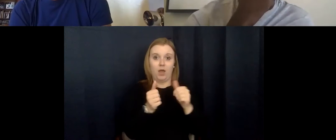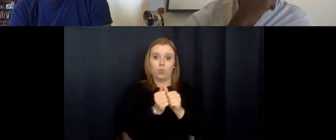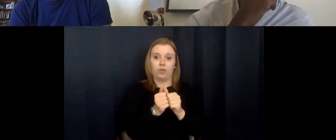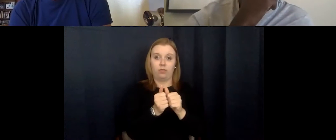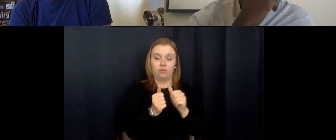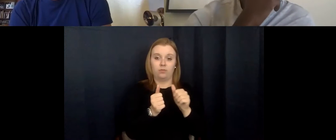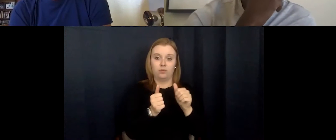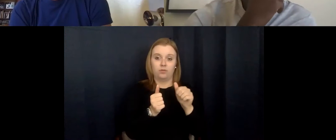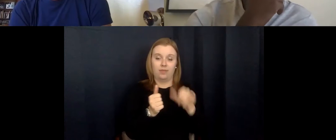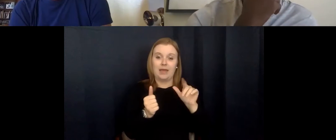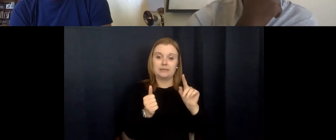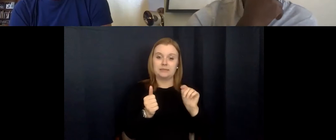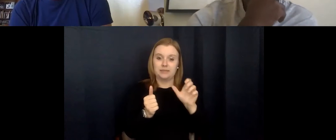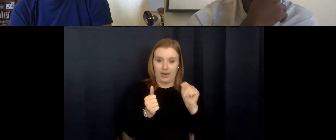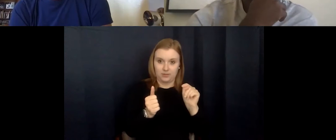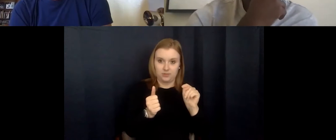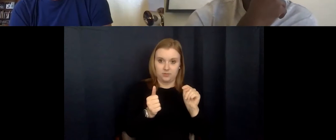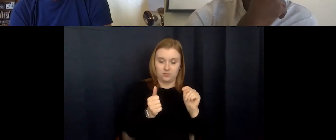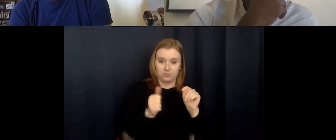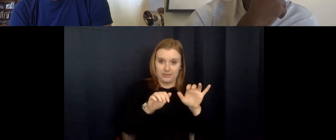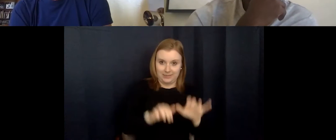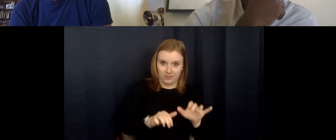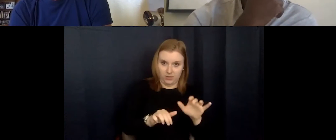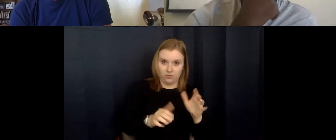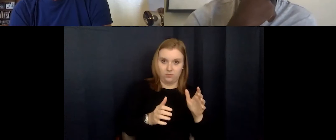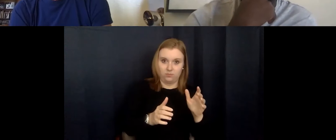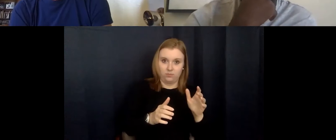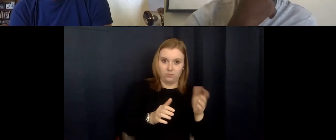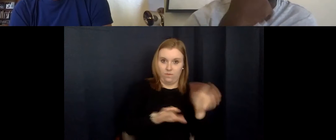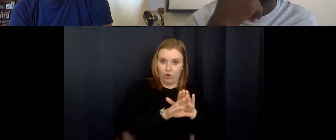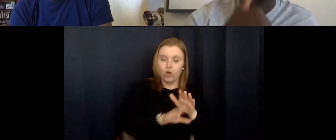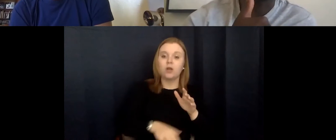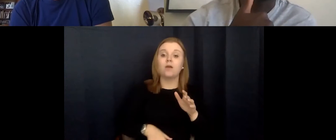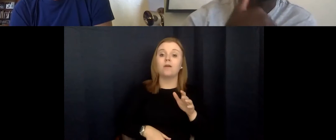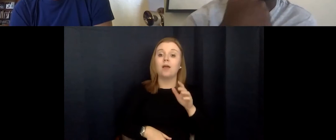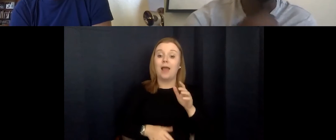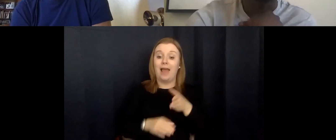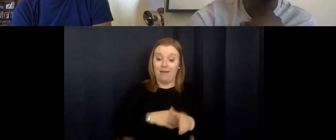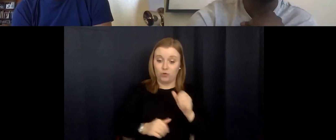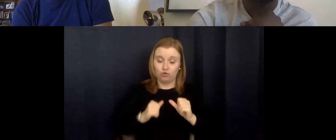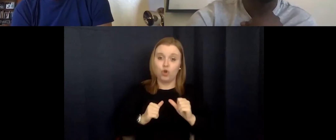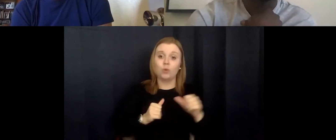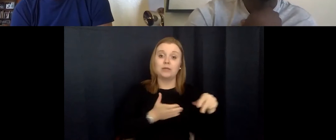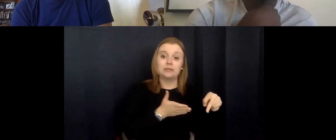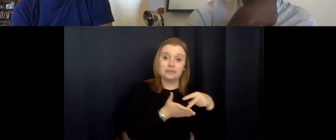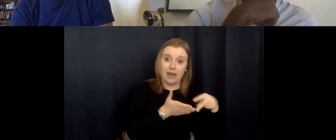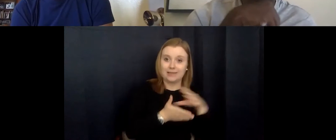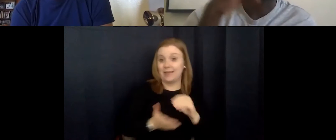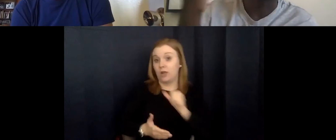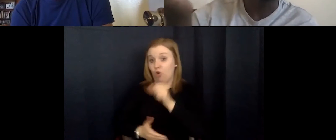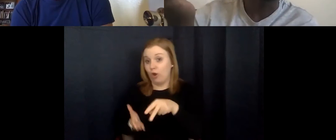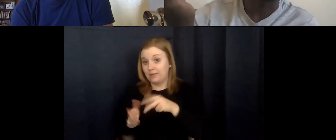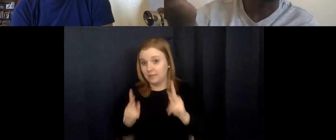being overheard. After the show, non-dance people and dance people relate to me